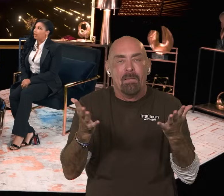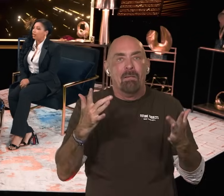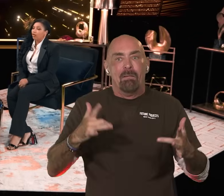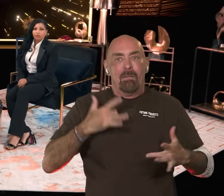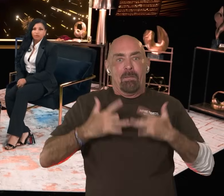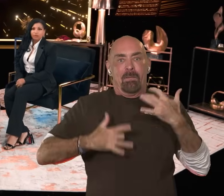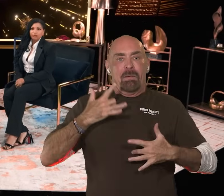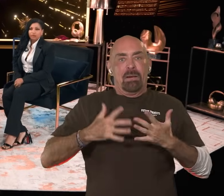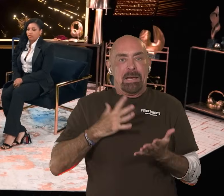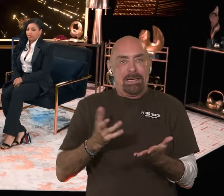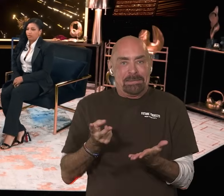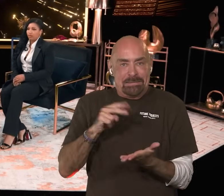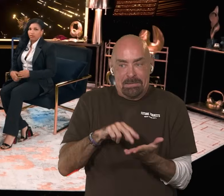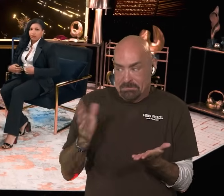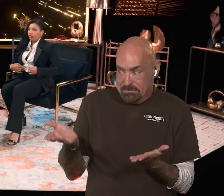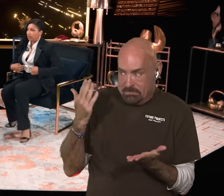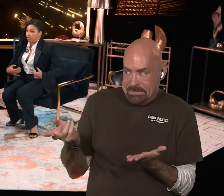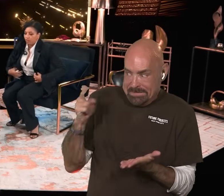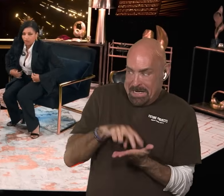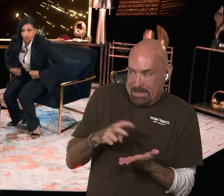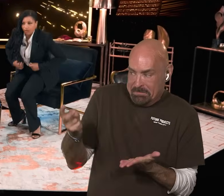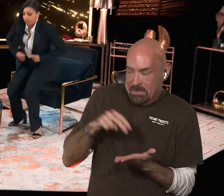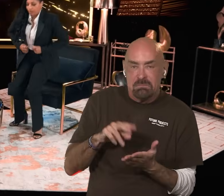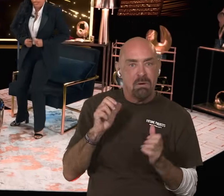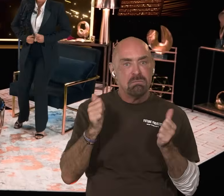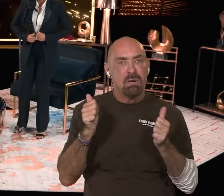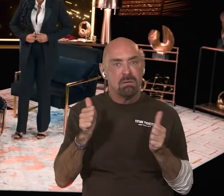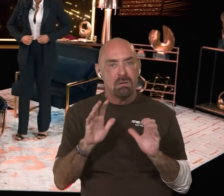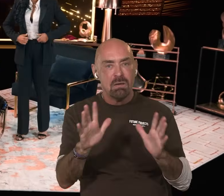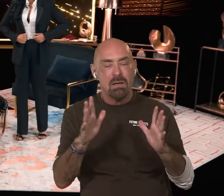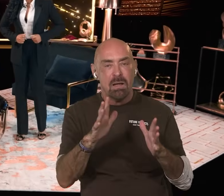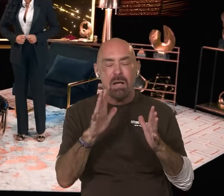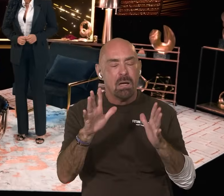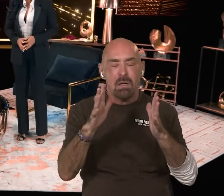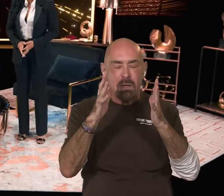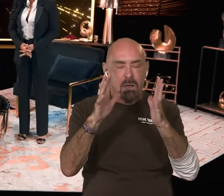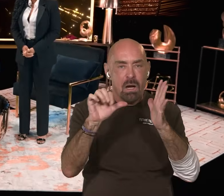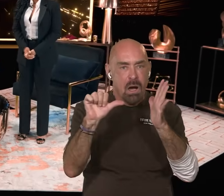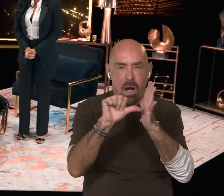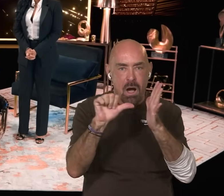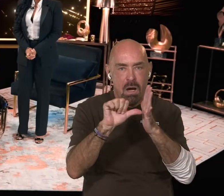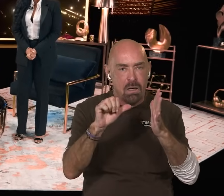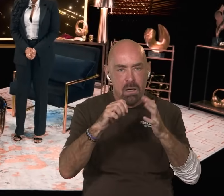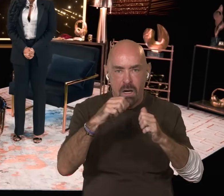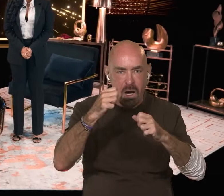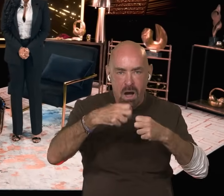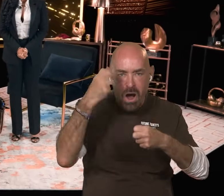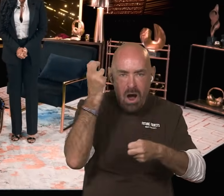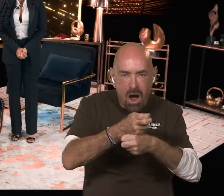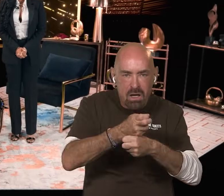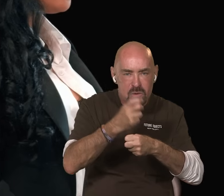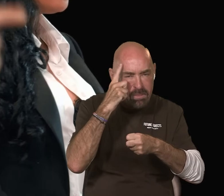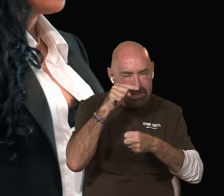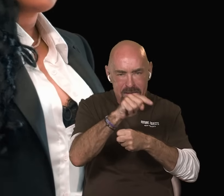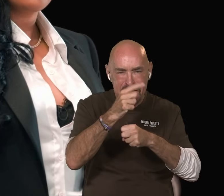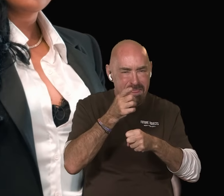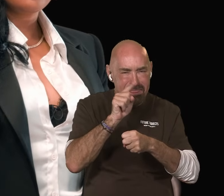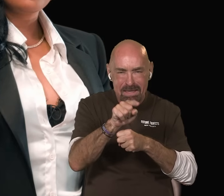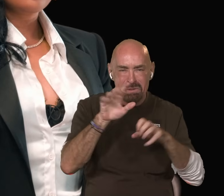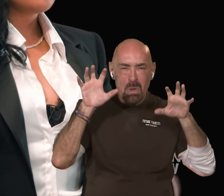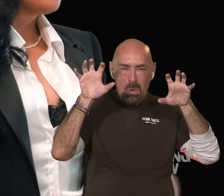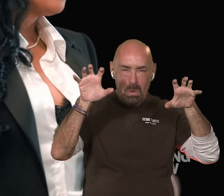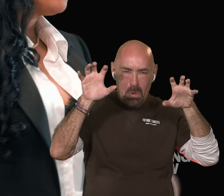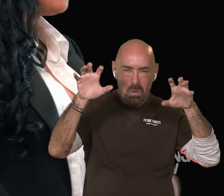so exciting. I'm gonna need to stand up for this. You should stand up too. Okay, yeah, sure. Okay. It's hard to think of a better combination than the team